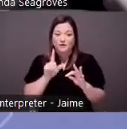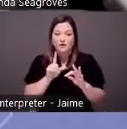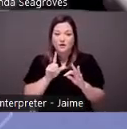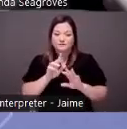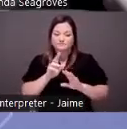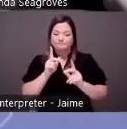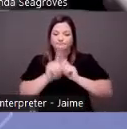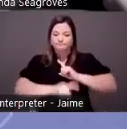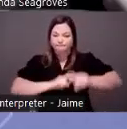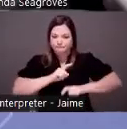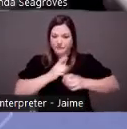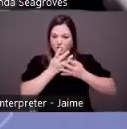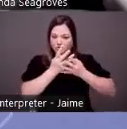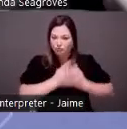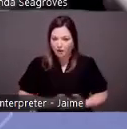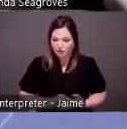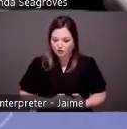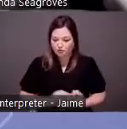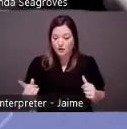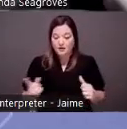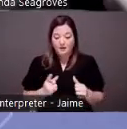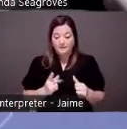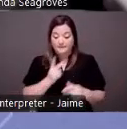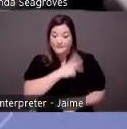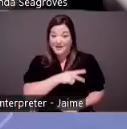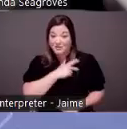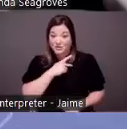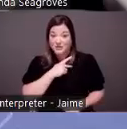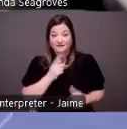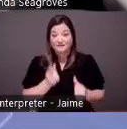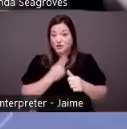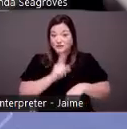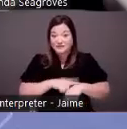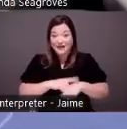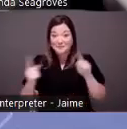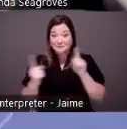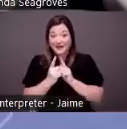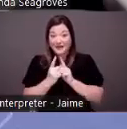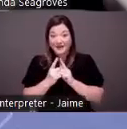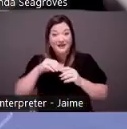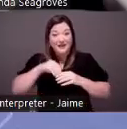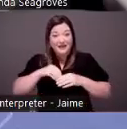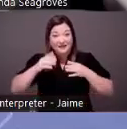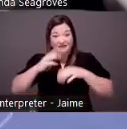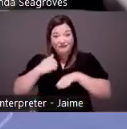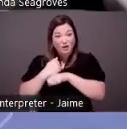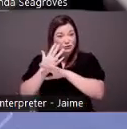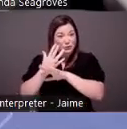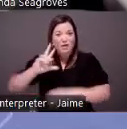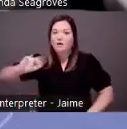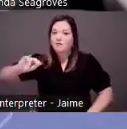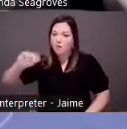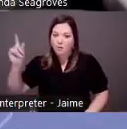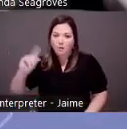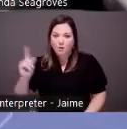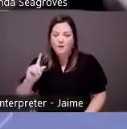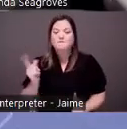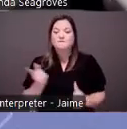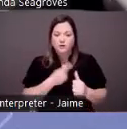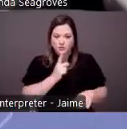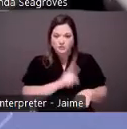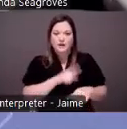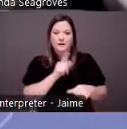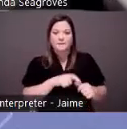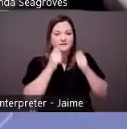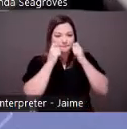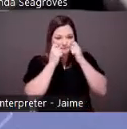patient comes in, I think the first encounter should never be a virtual encounter. That is not how you build rapport. You see the patient, you interact with them,